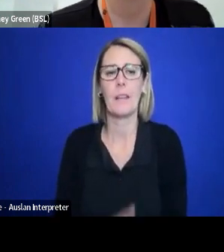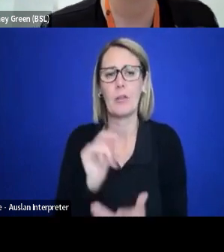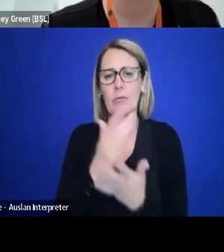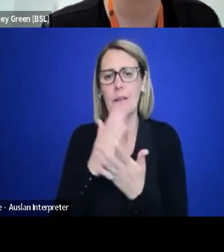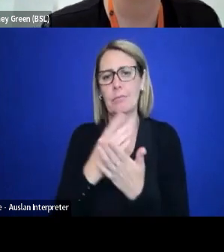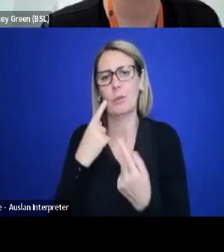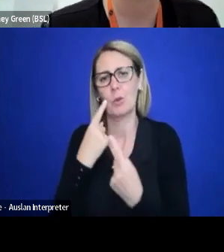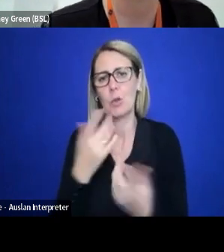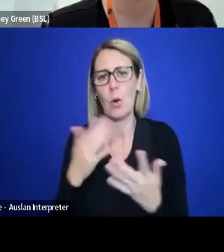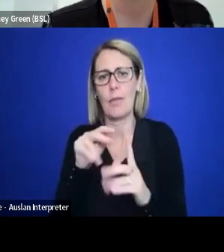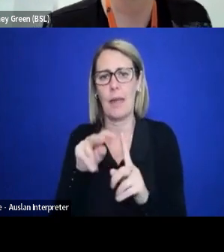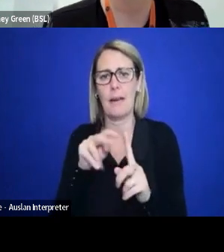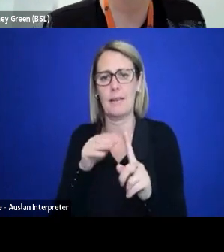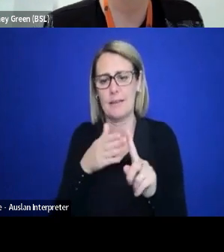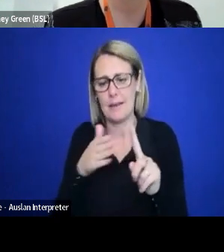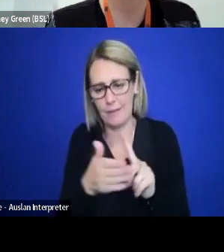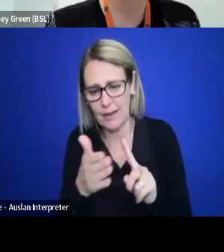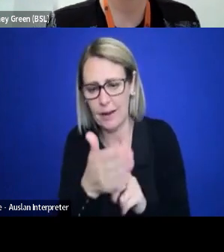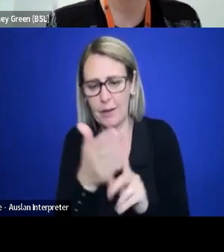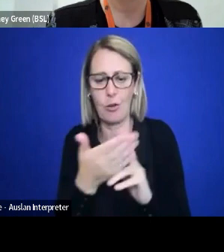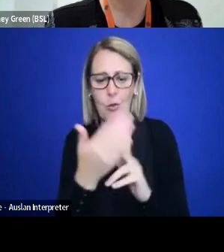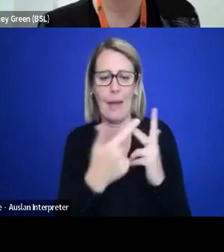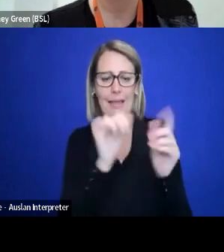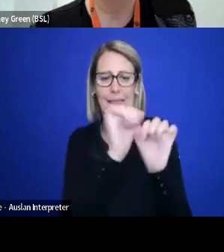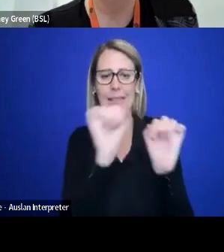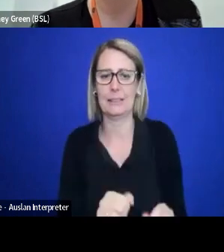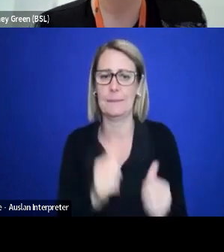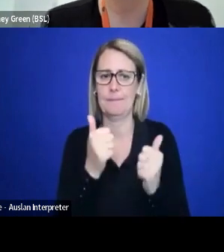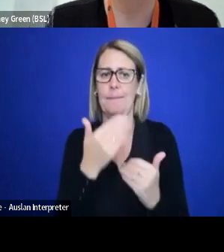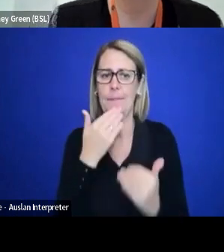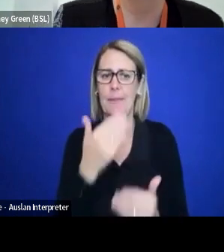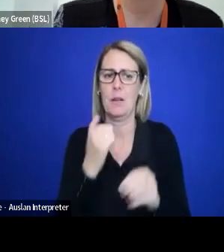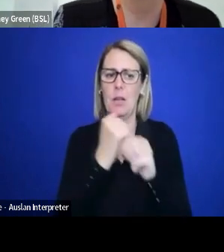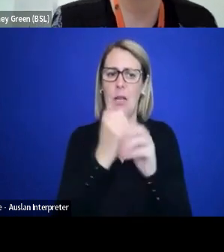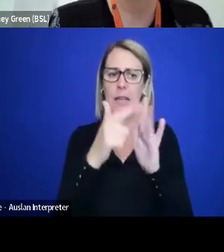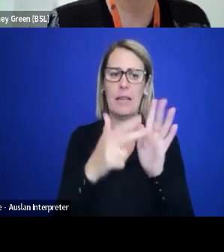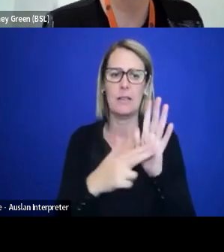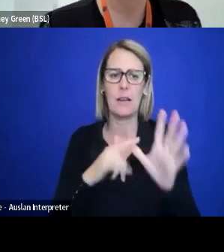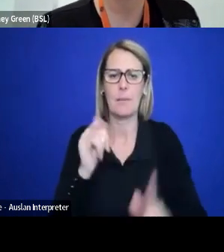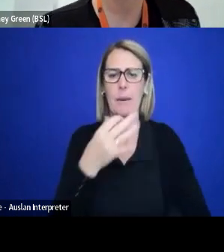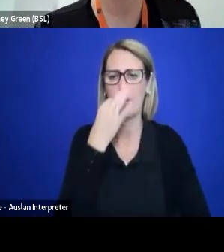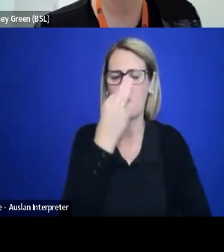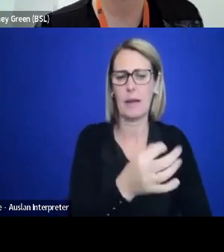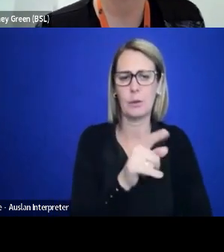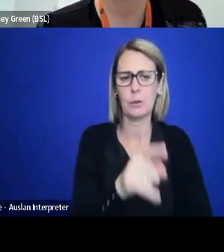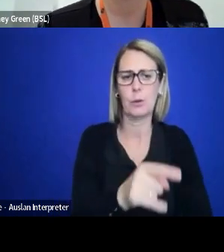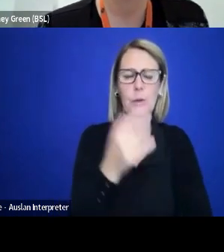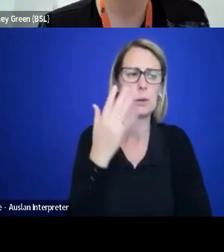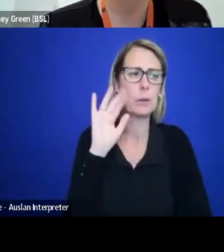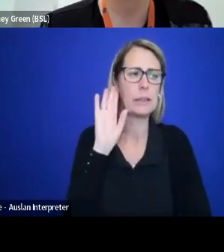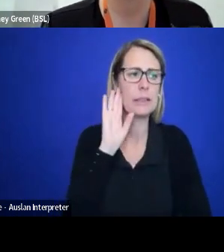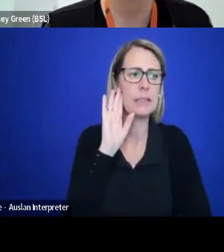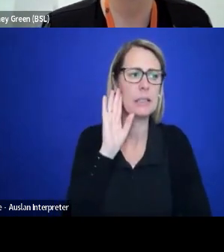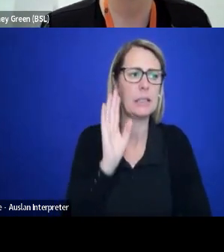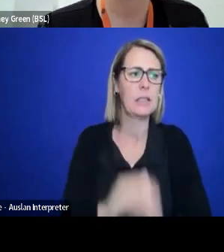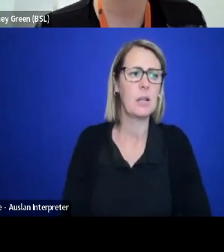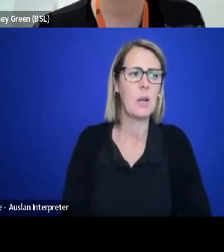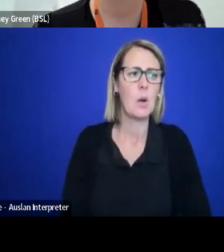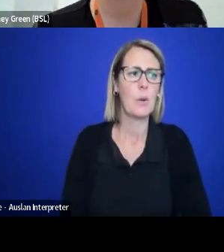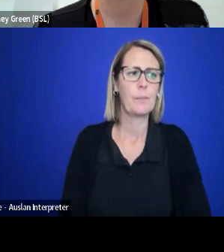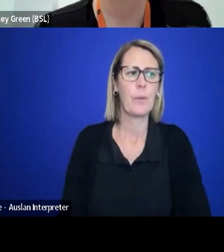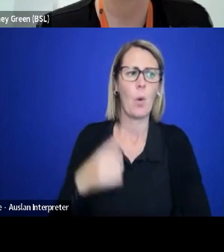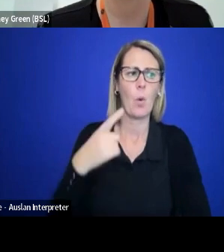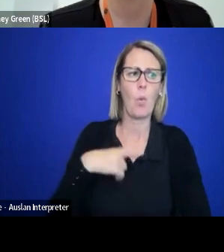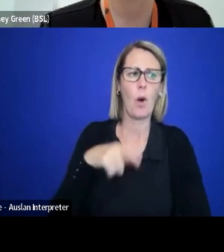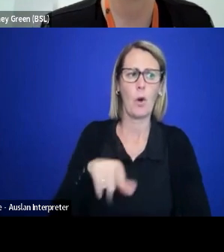complexity around navigating those other systems. Gina, I might just throw to you now, and I'm just keen to hear, why do you believe